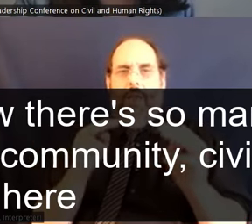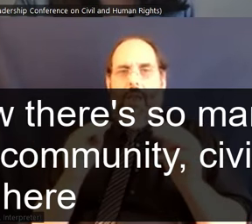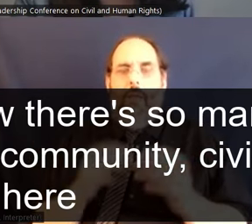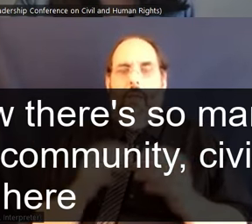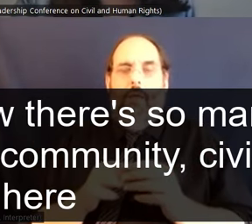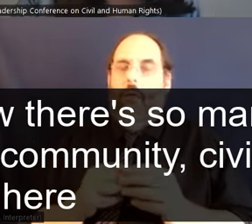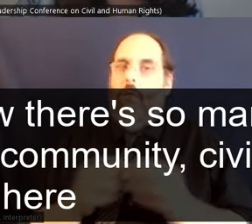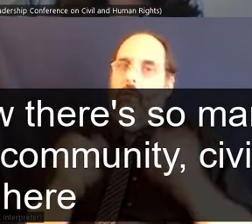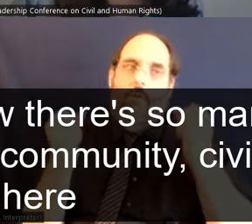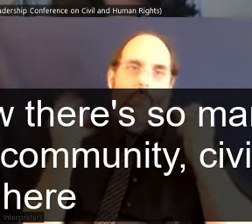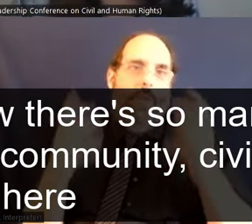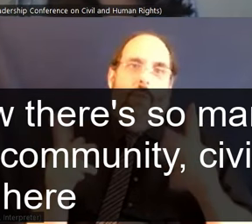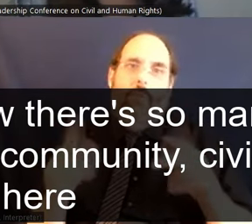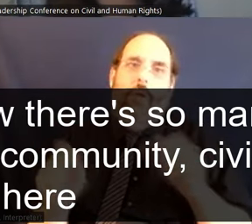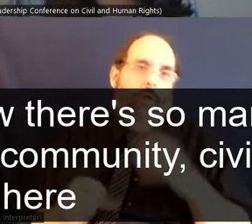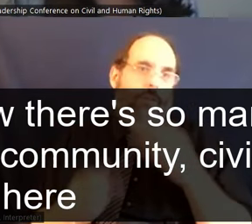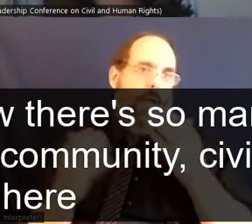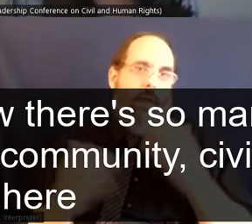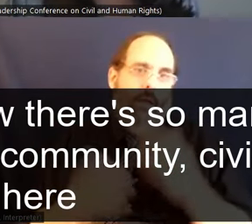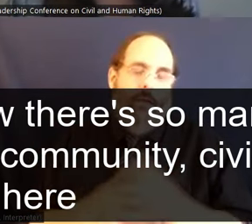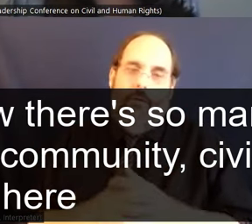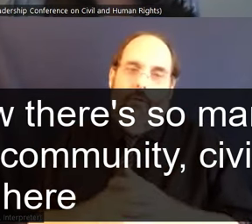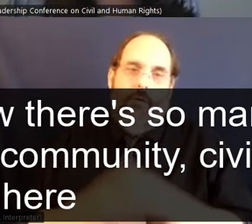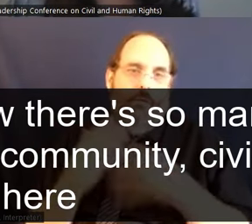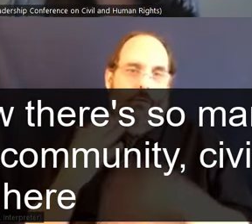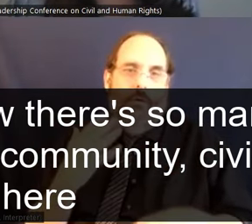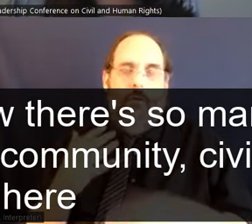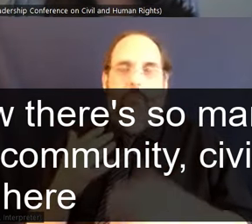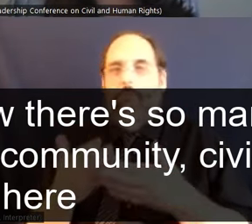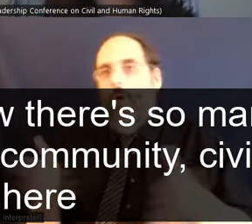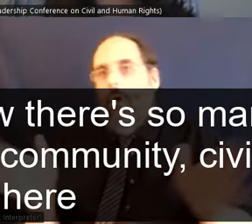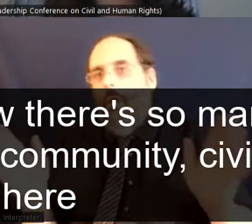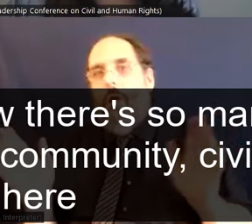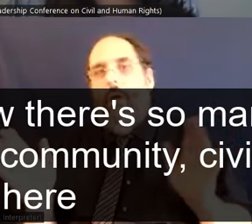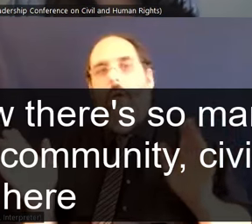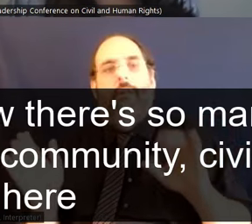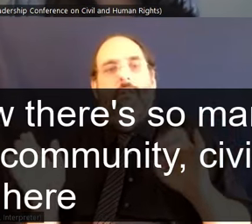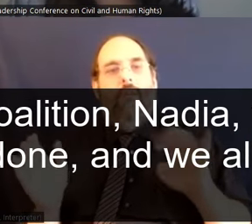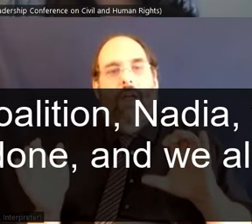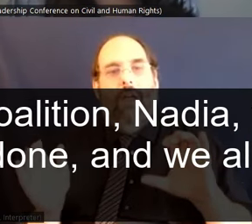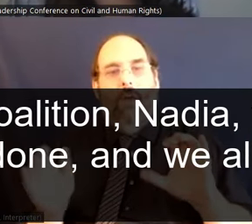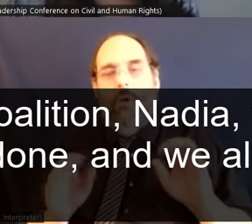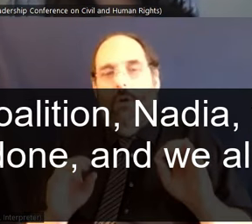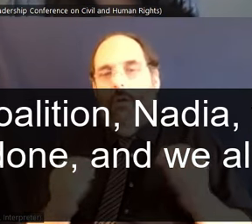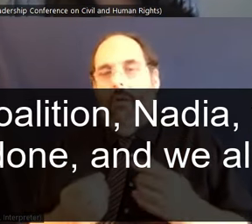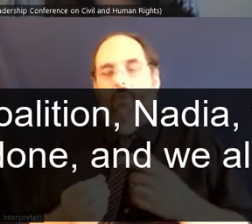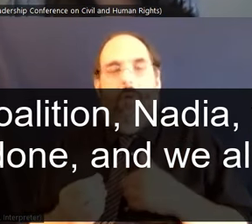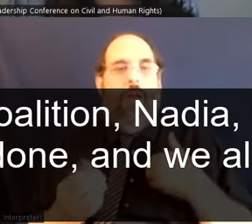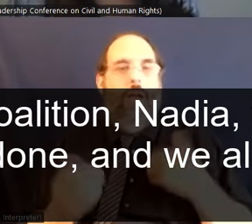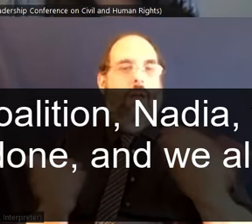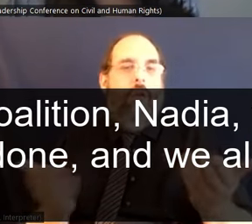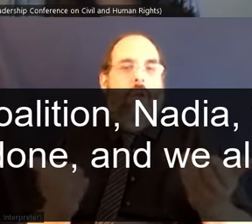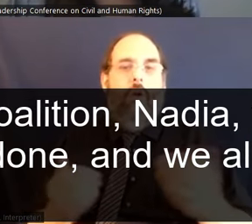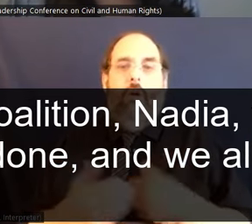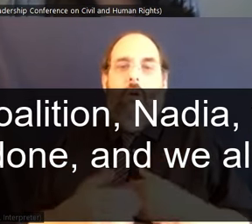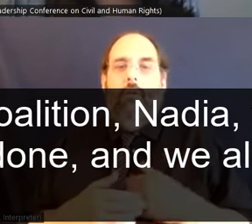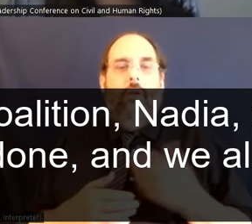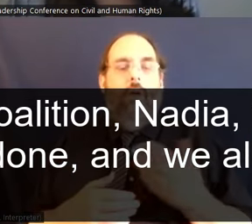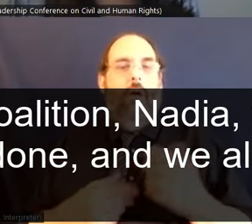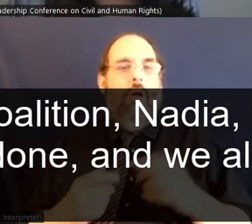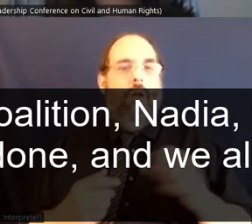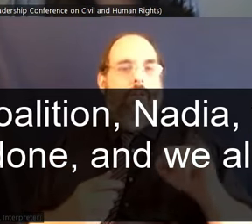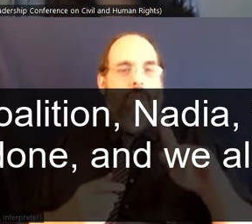There's so many people to thank. Broad-based community, civic organizations that we have here with, Sikh